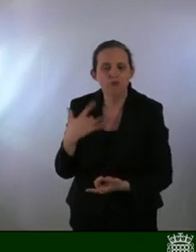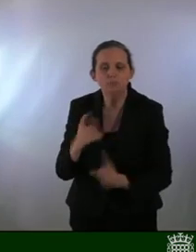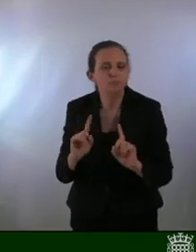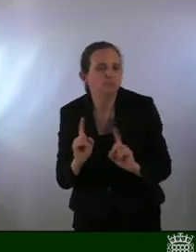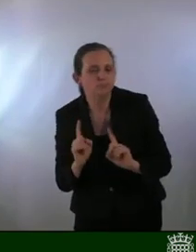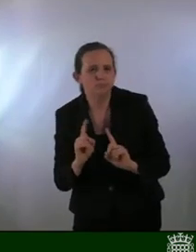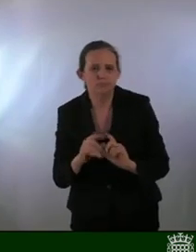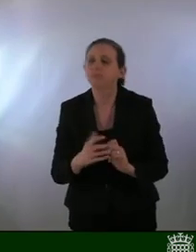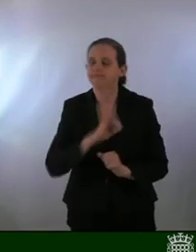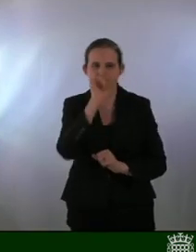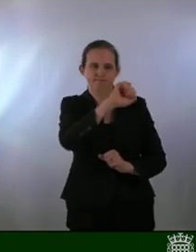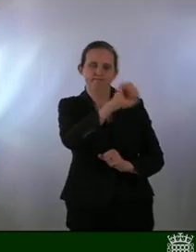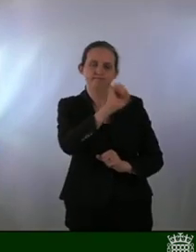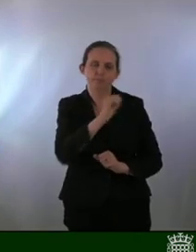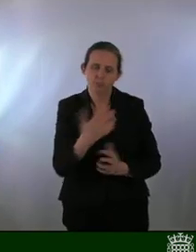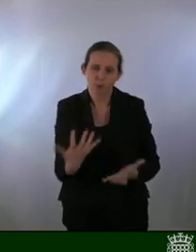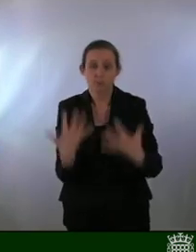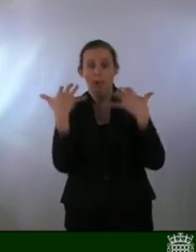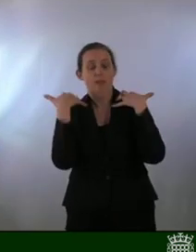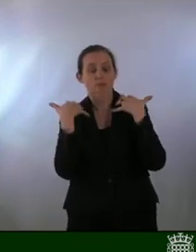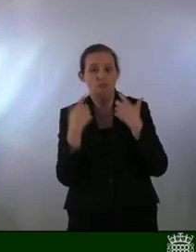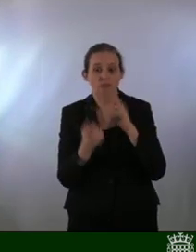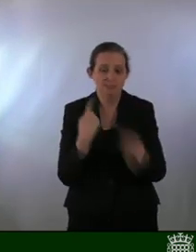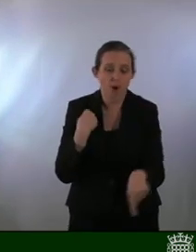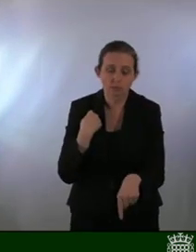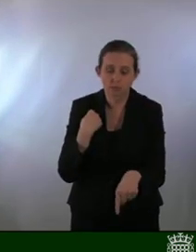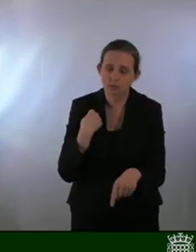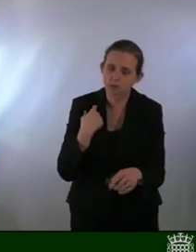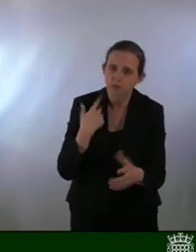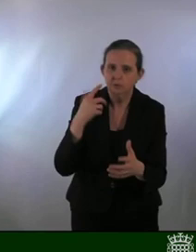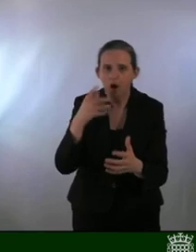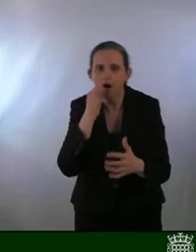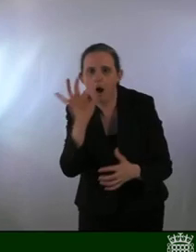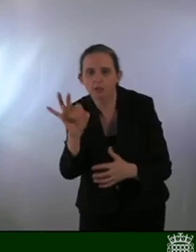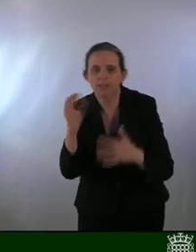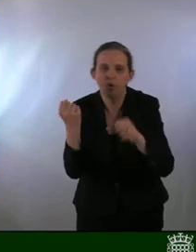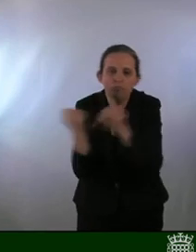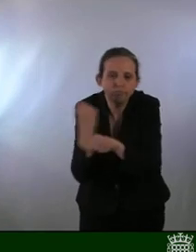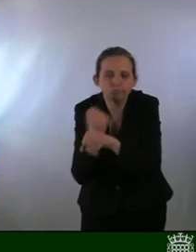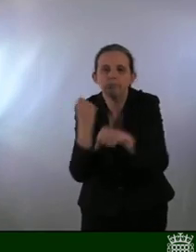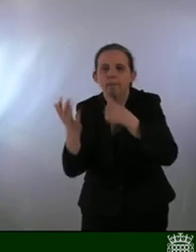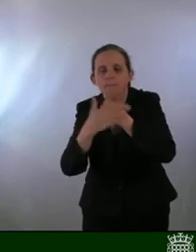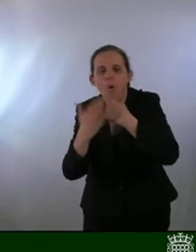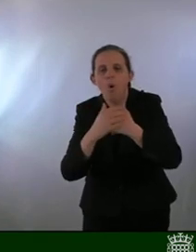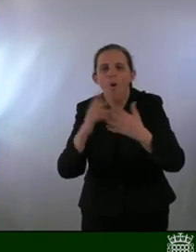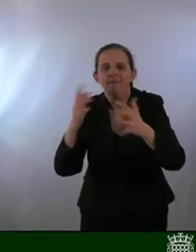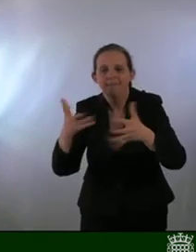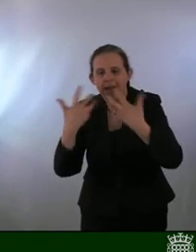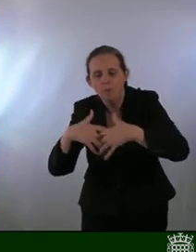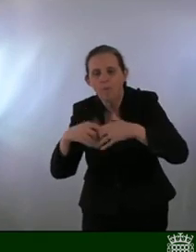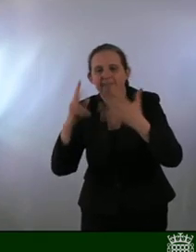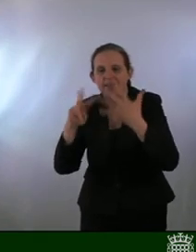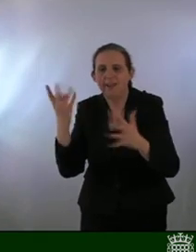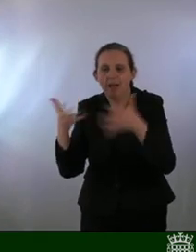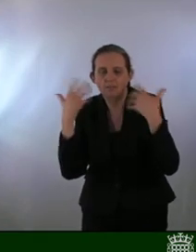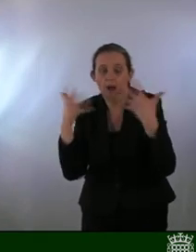absolutely overwhelmed with the positive response to the national effort for building ventilators. And that